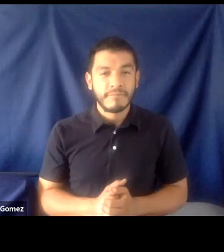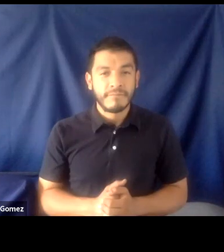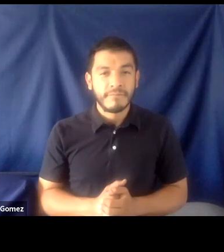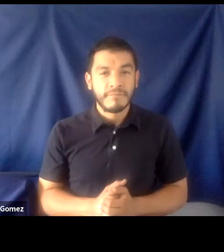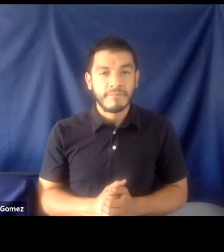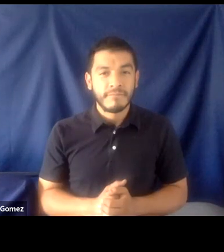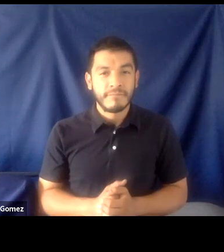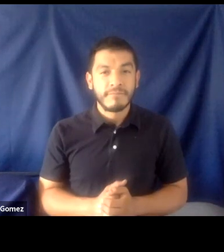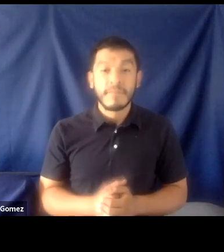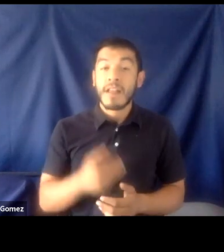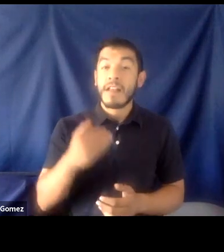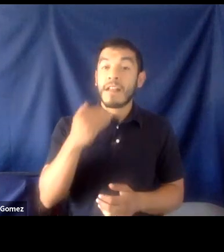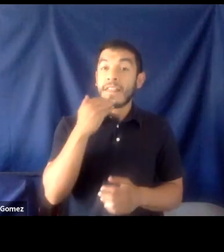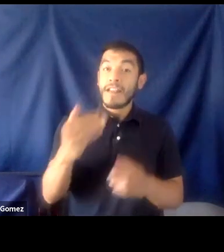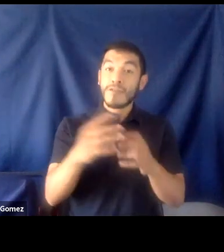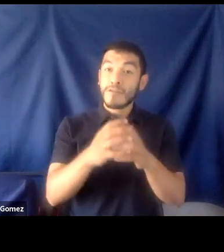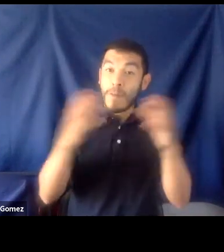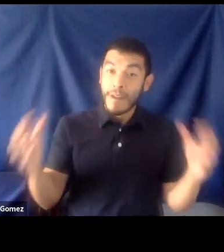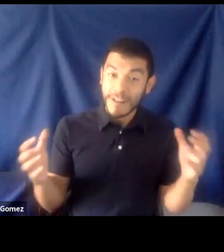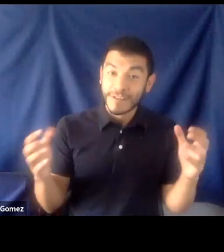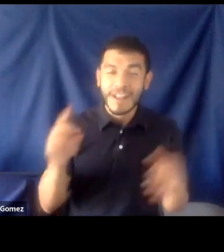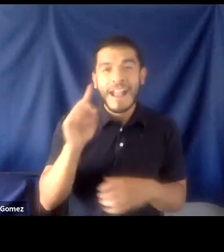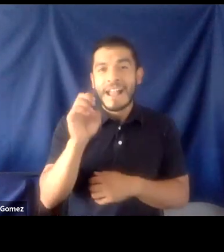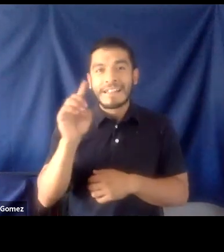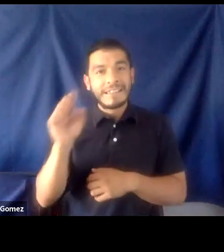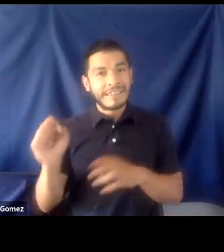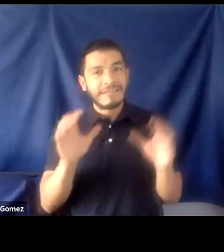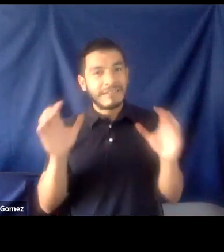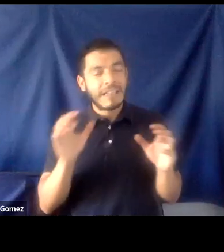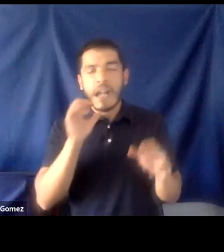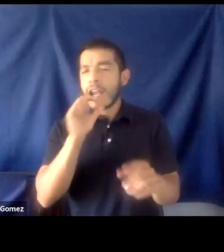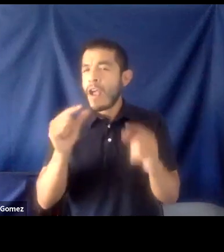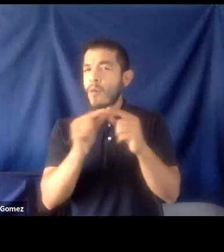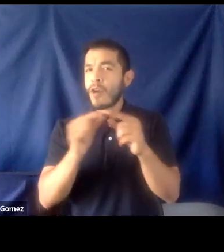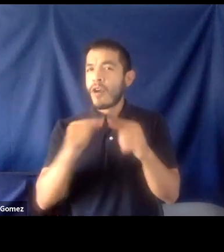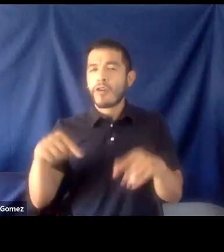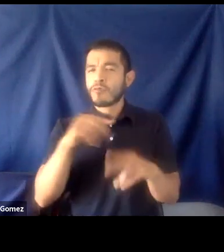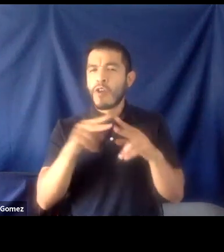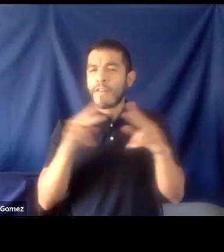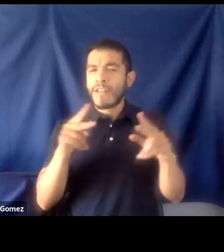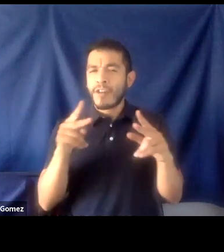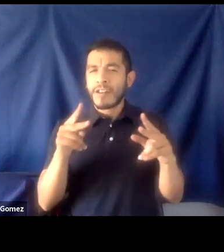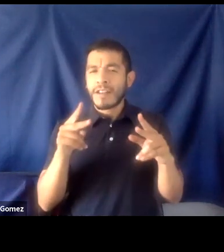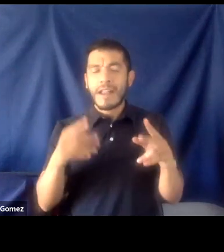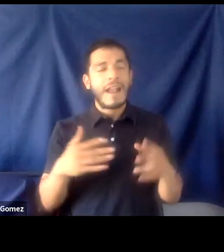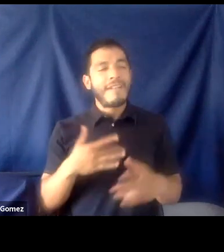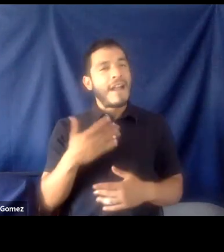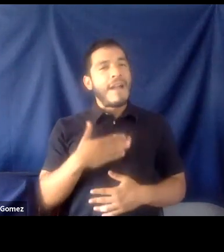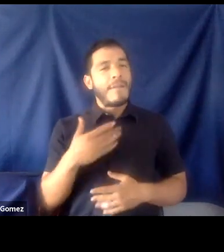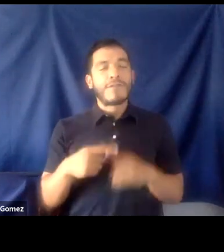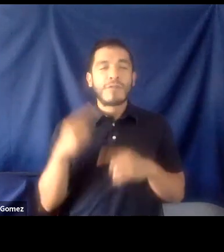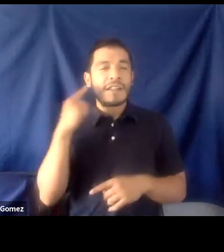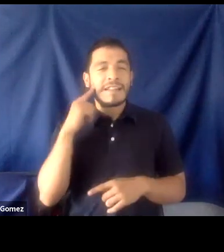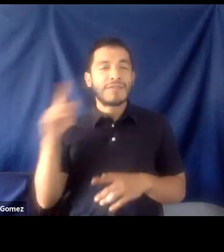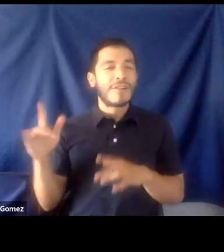Thank you so much. Deeds, not words. So we're extremely heartened to hear the actions of